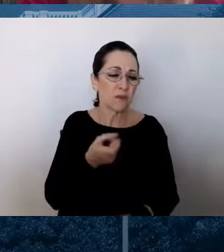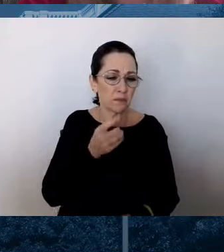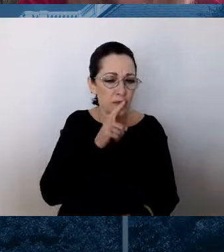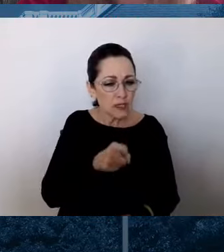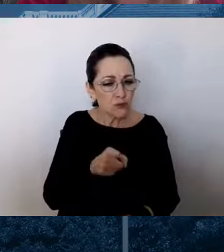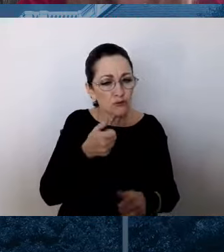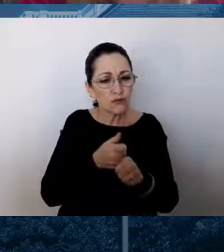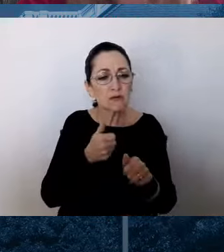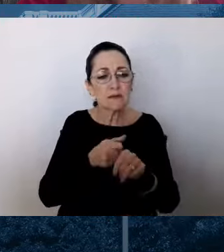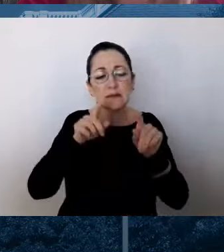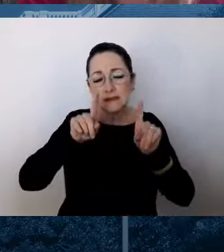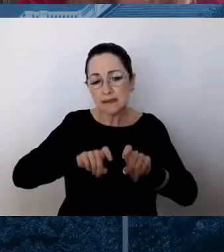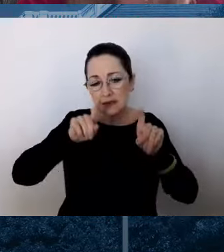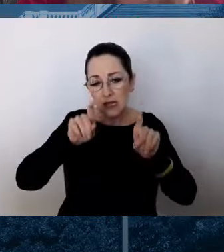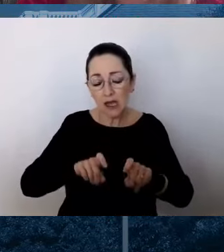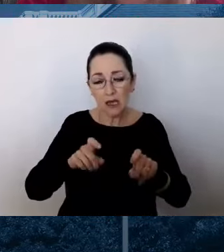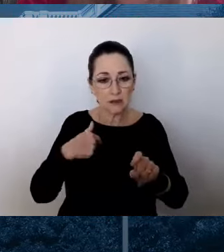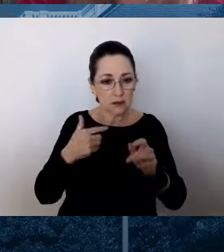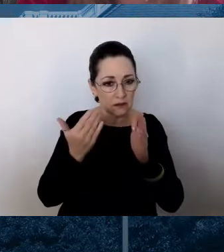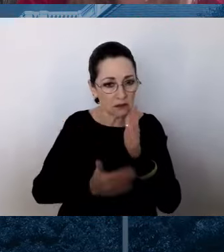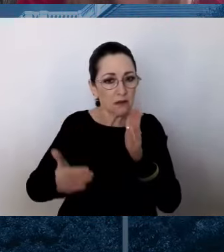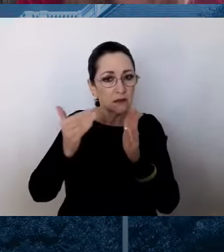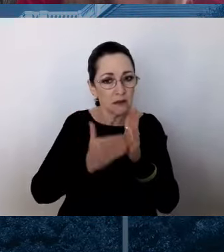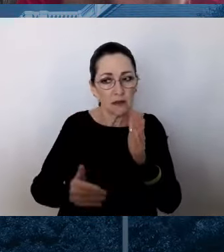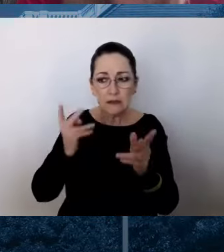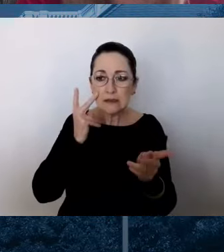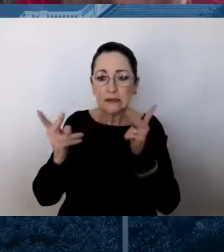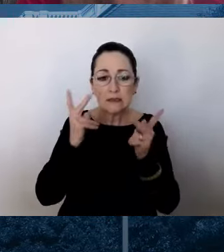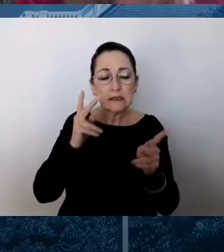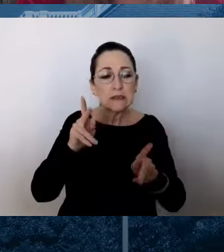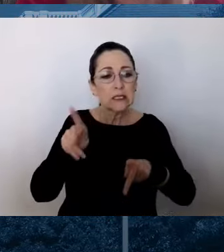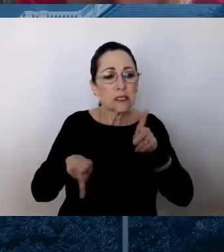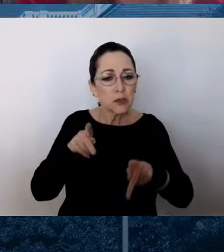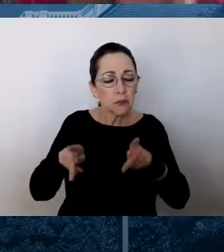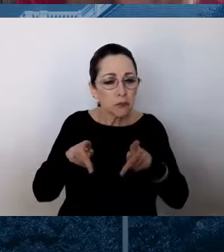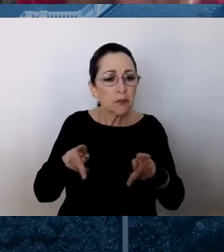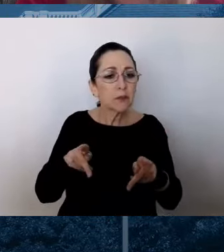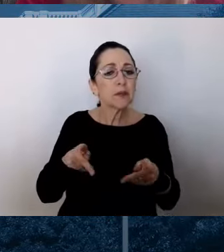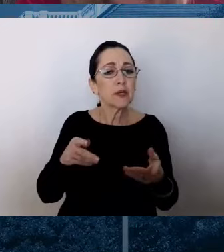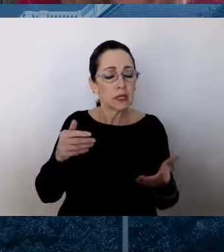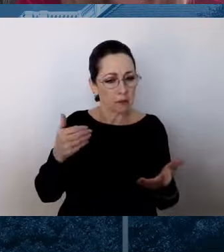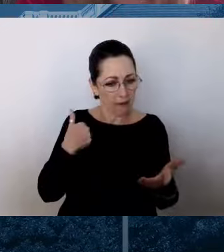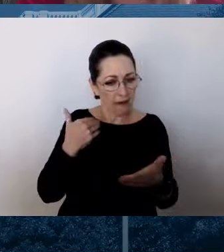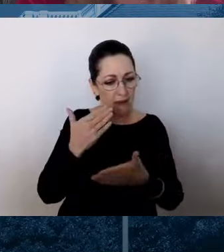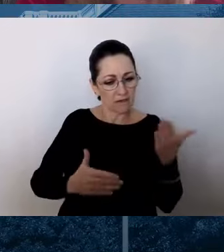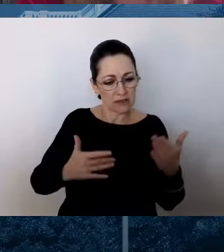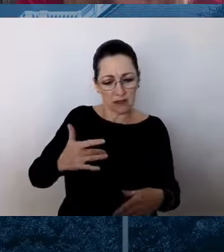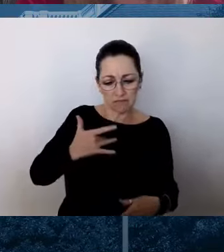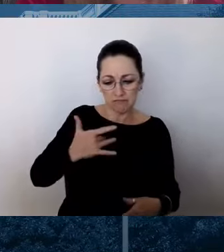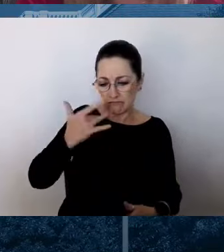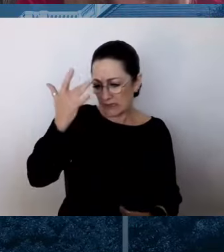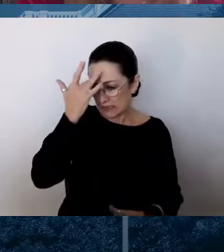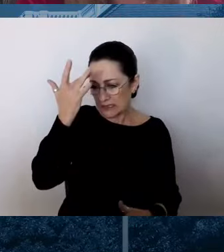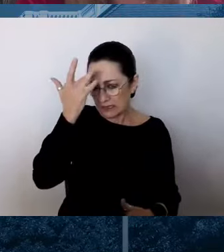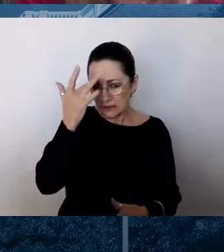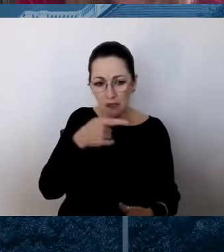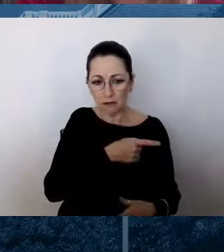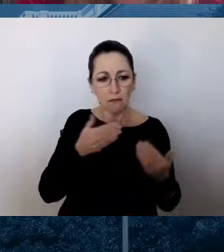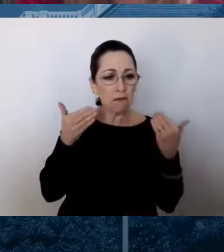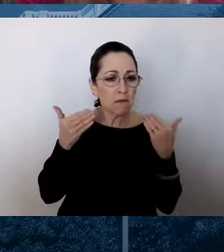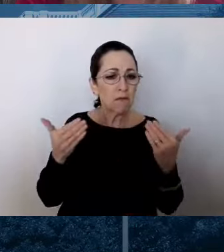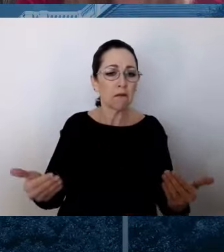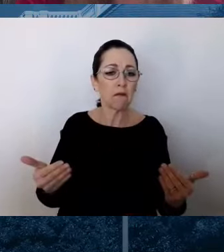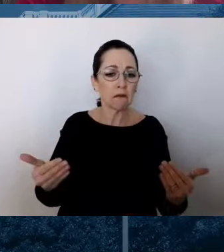continuously seeing individuals who have symptoms of COVID and continuing to go out there and exposing other individuals.